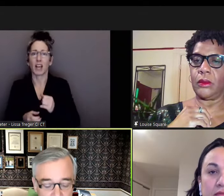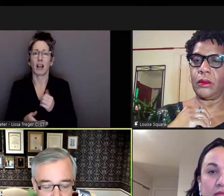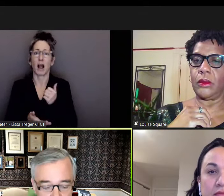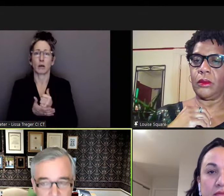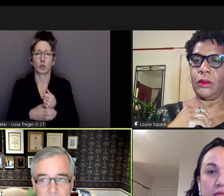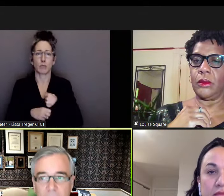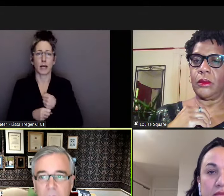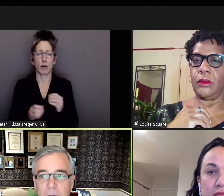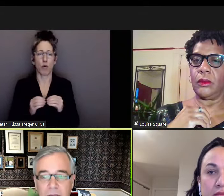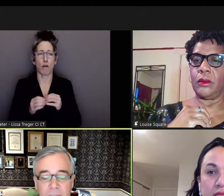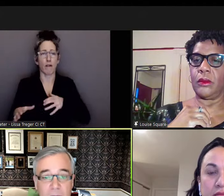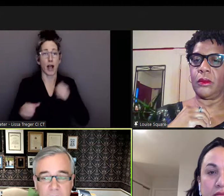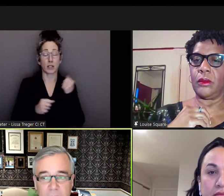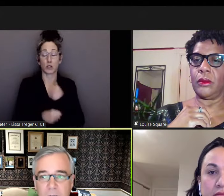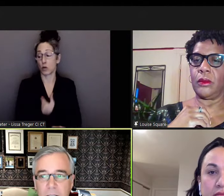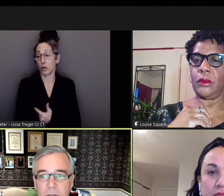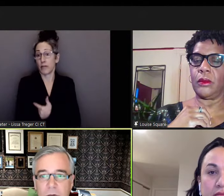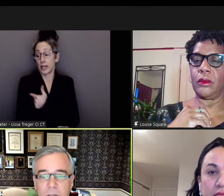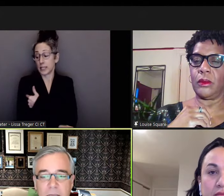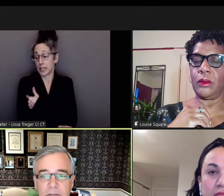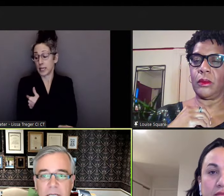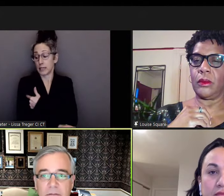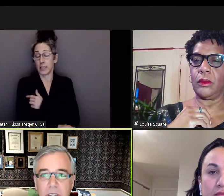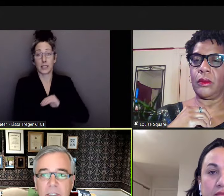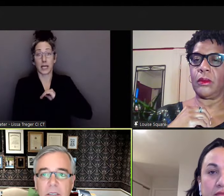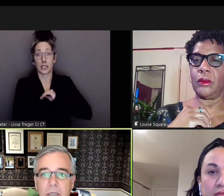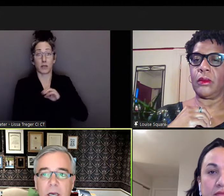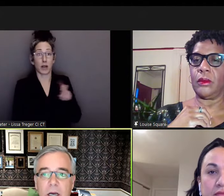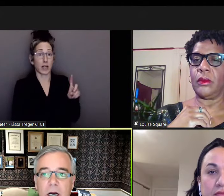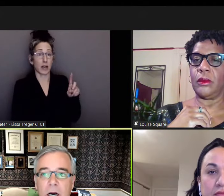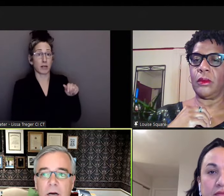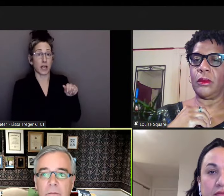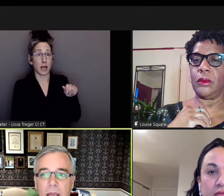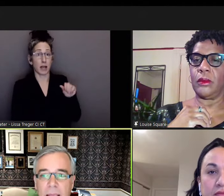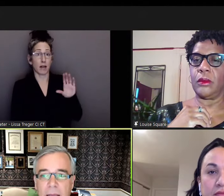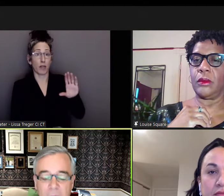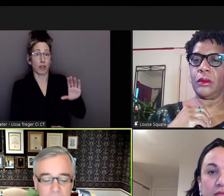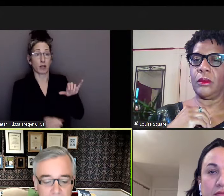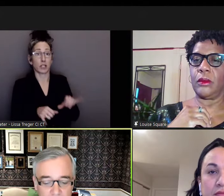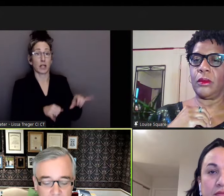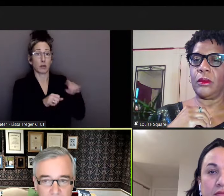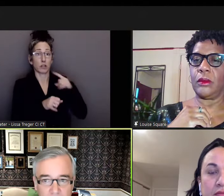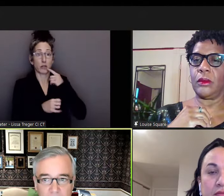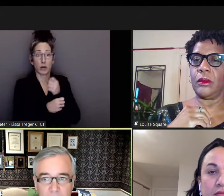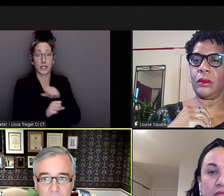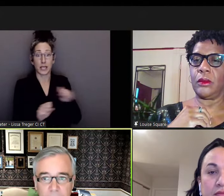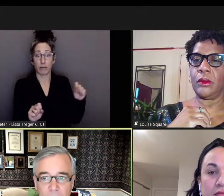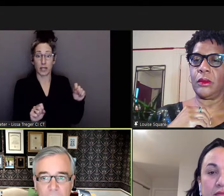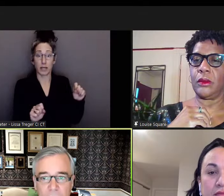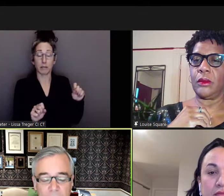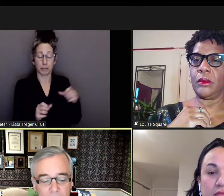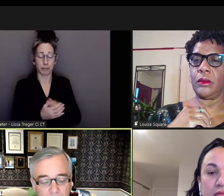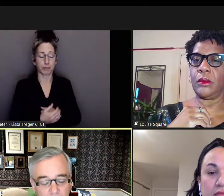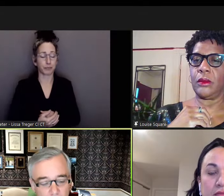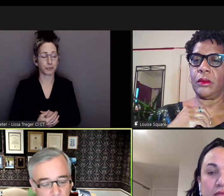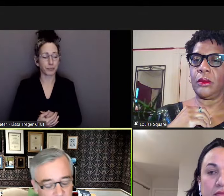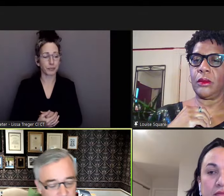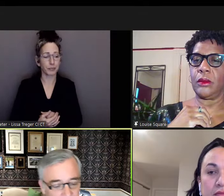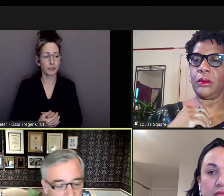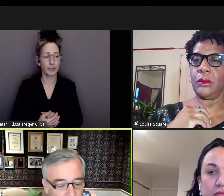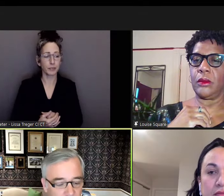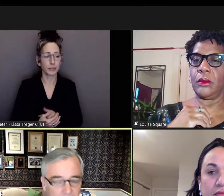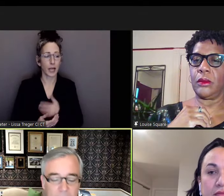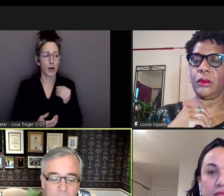vaccine certainly met the FDA standards for safety and efficacy. And I think the